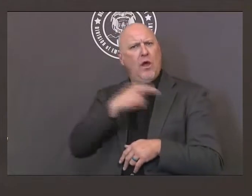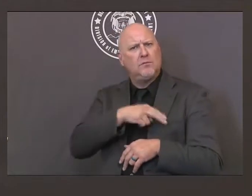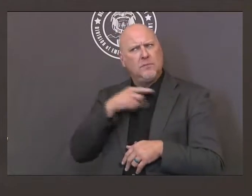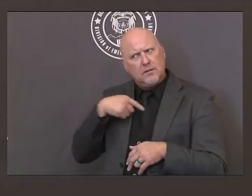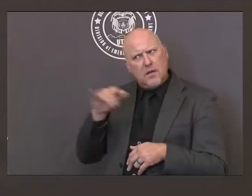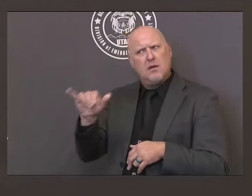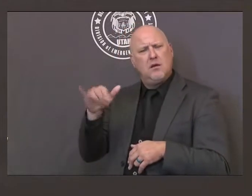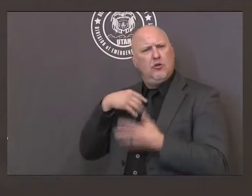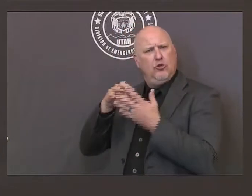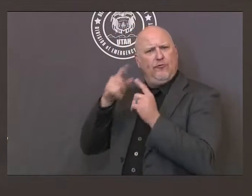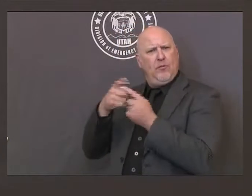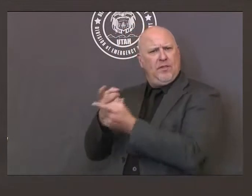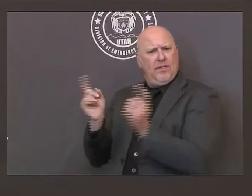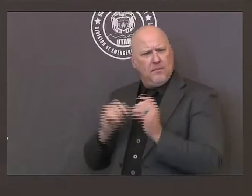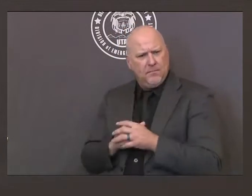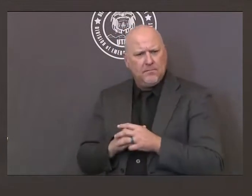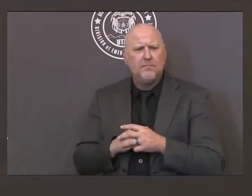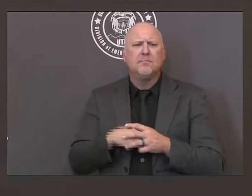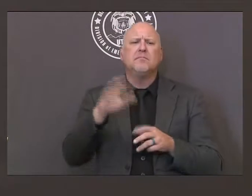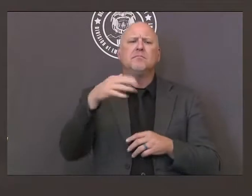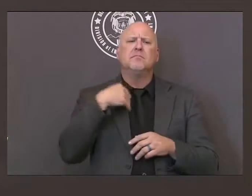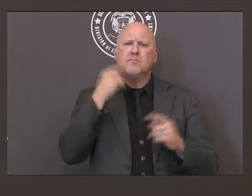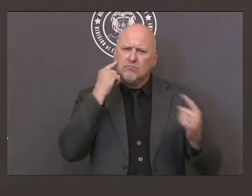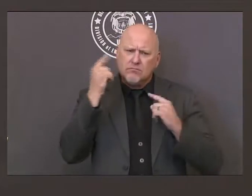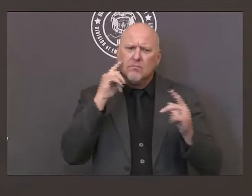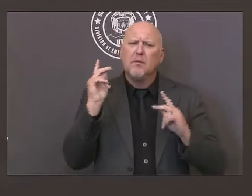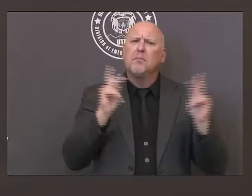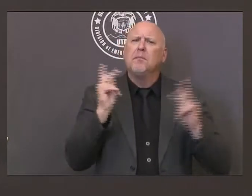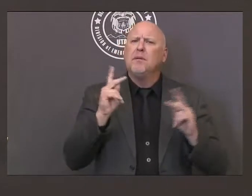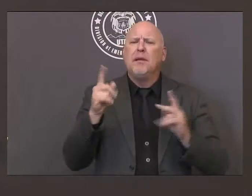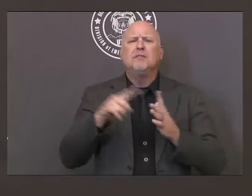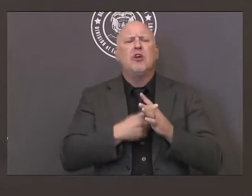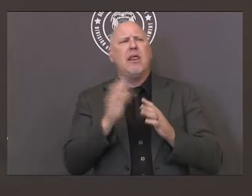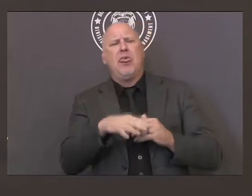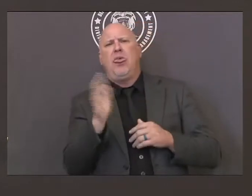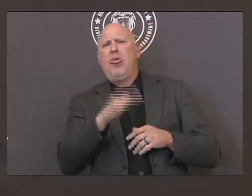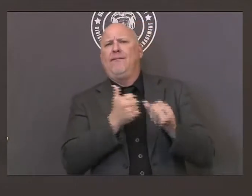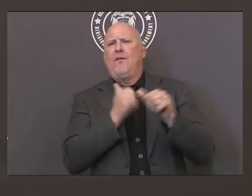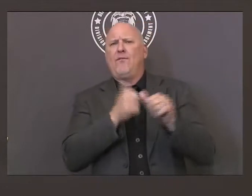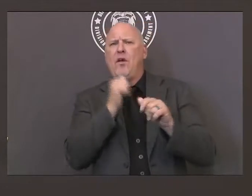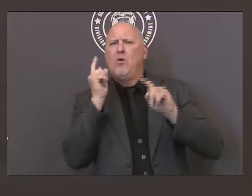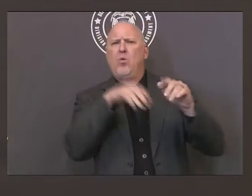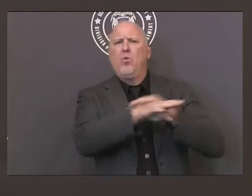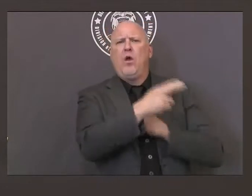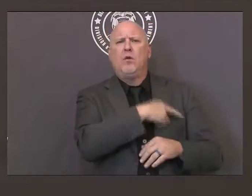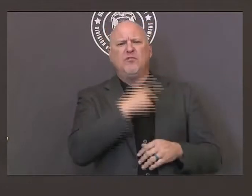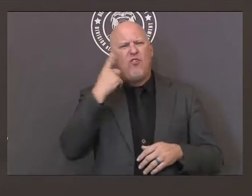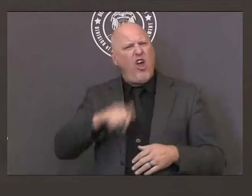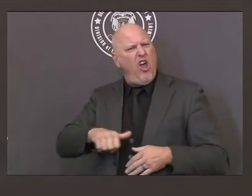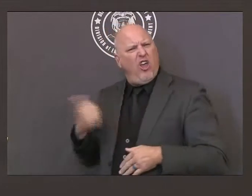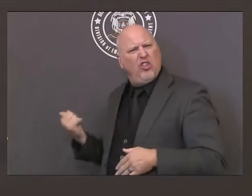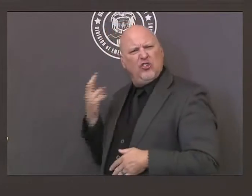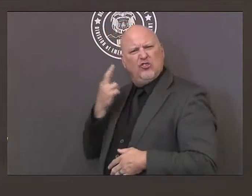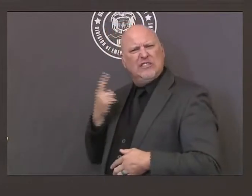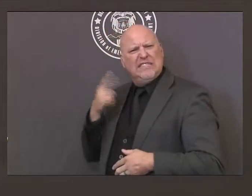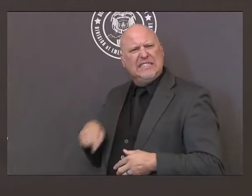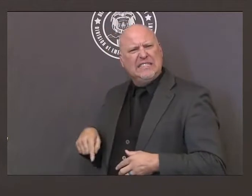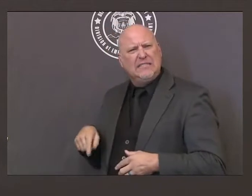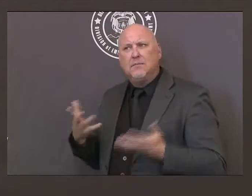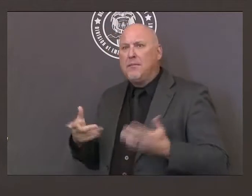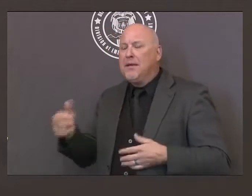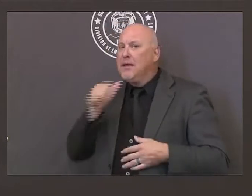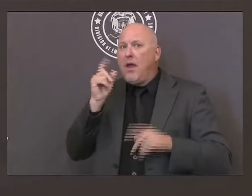delaying getting health care that they need to have, whether it's elective surgery or treatments at the hospital, because they're